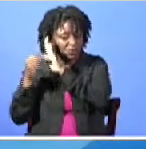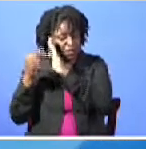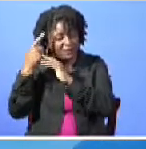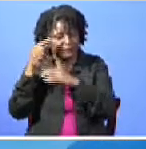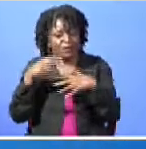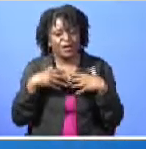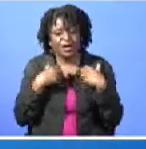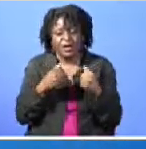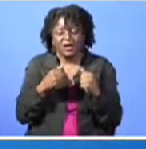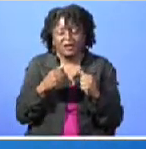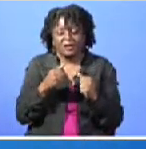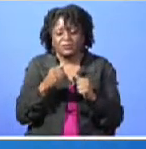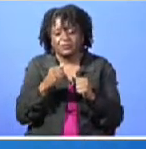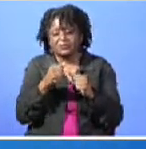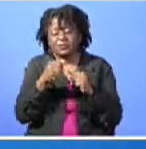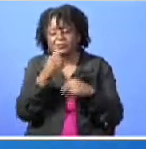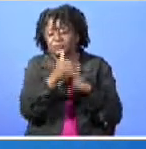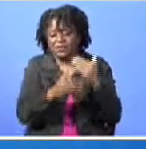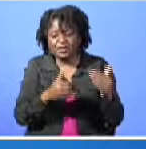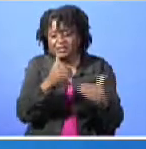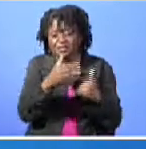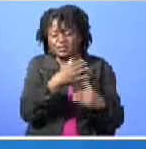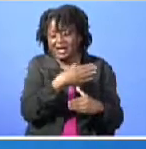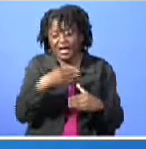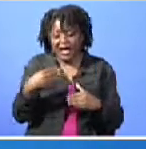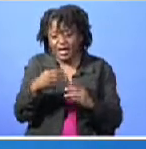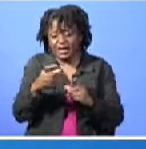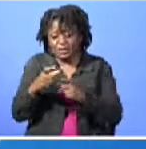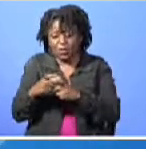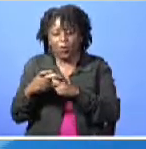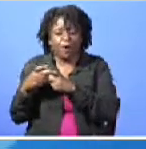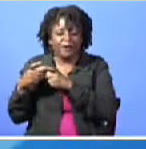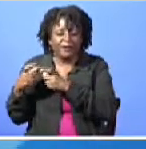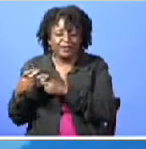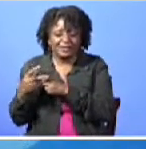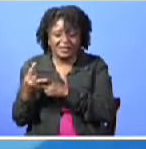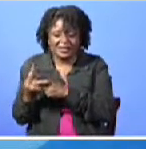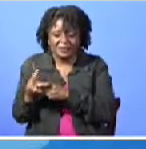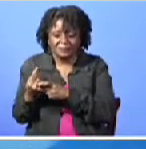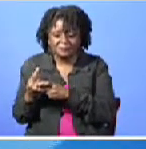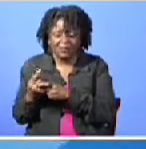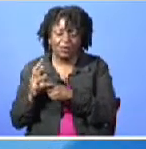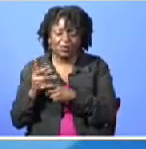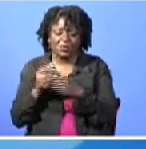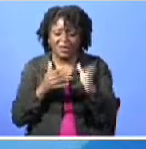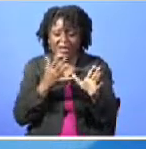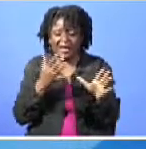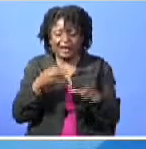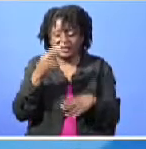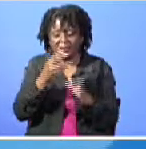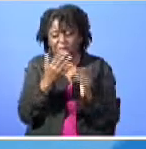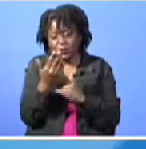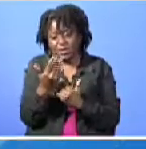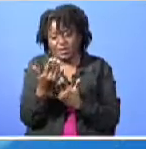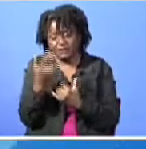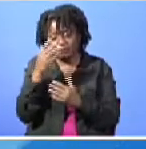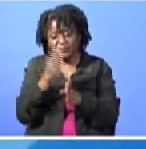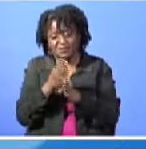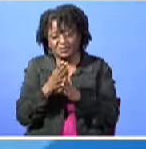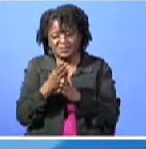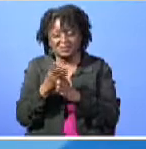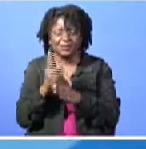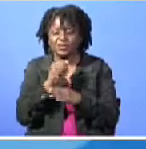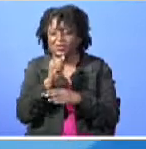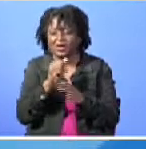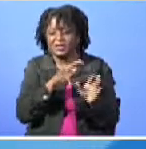quarantine. We were lined up waiting for buses. I didn't leave the airport until 11:30 p.m. The